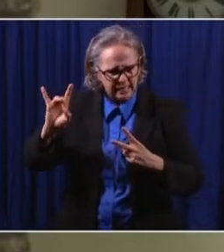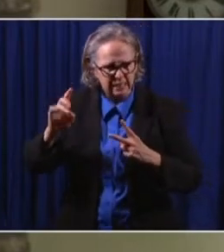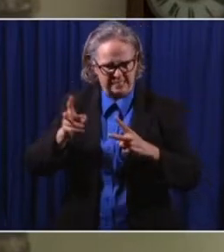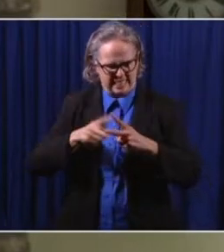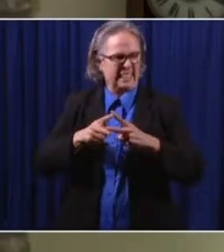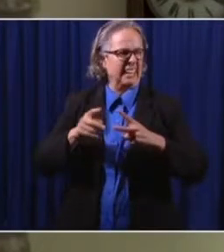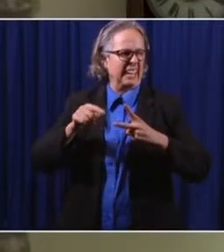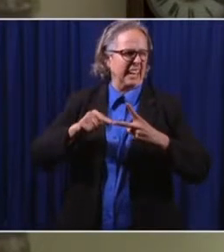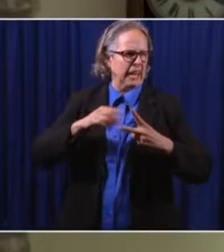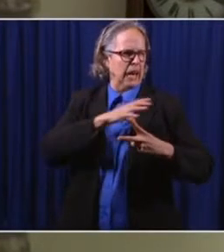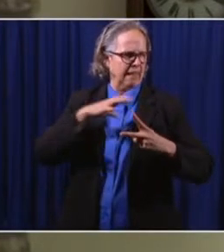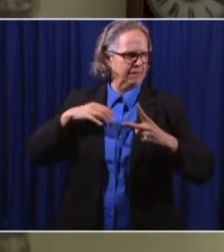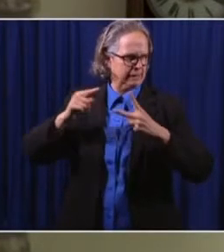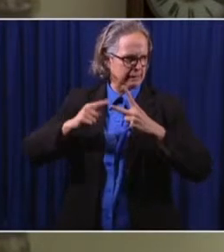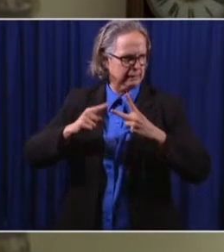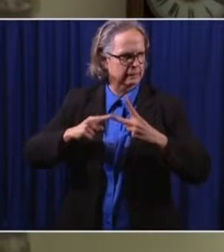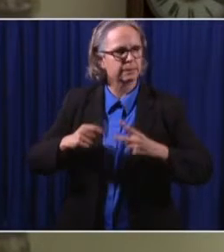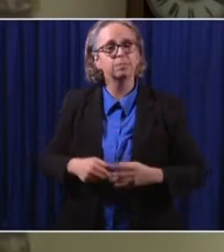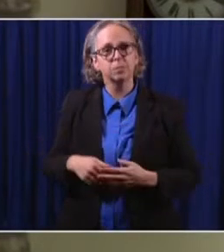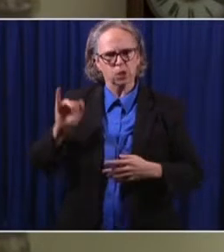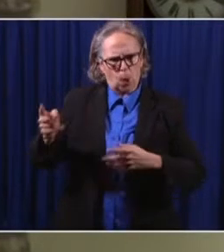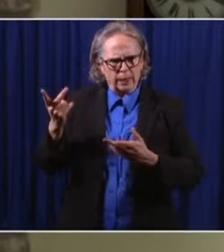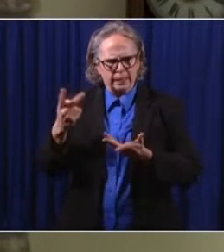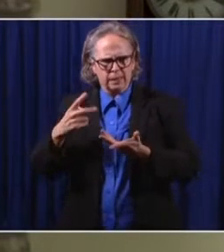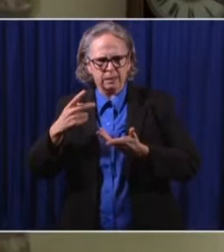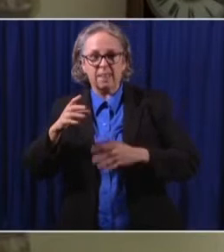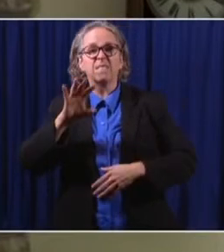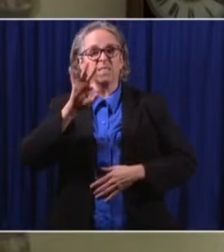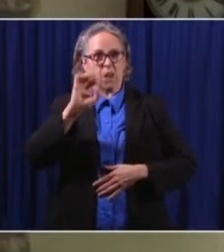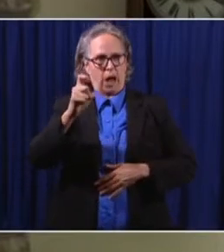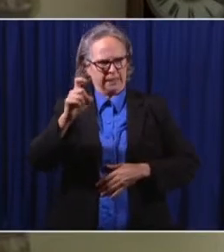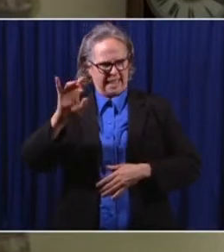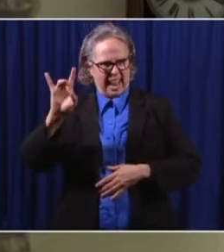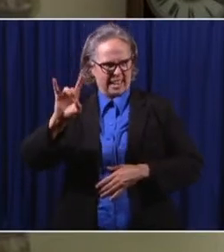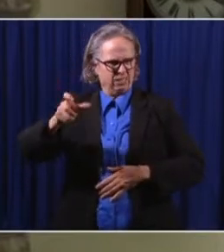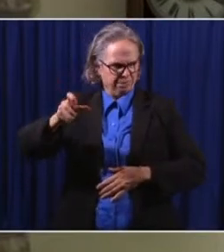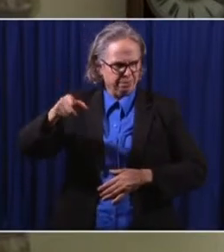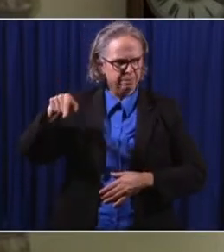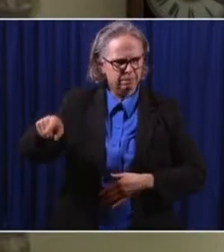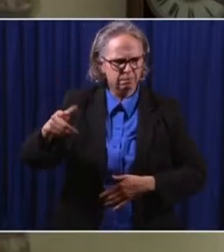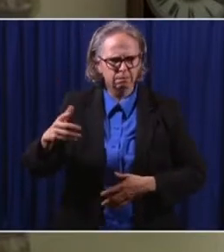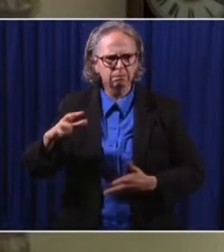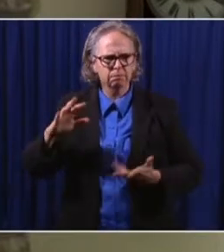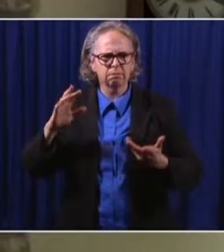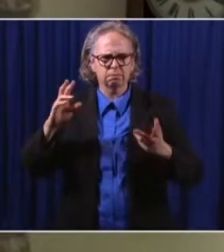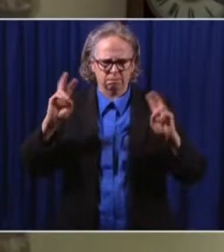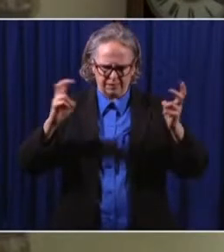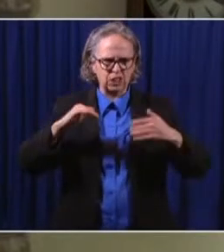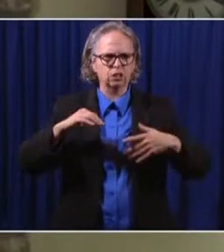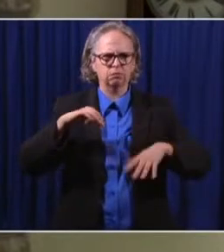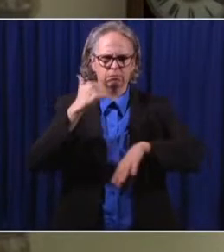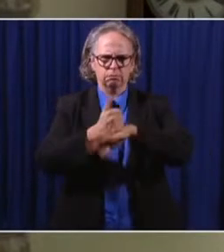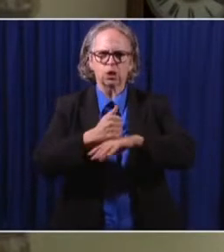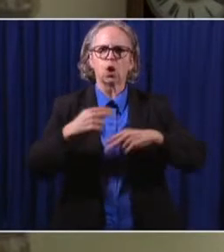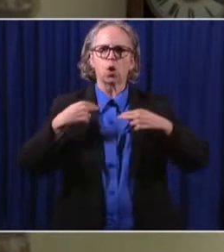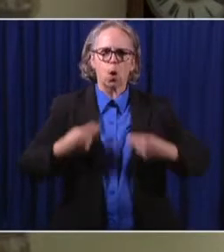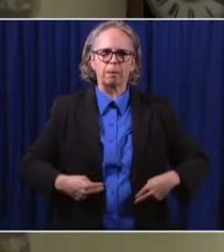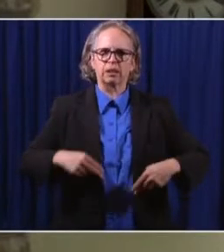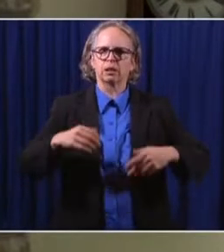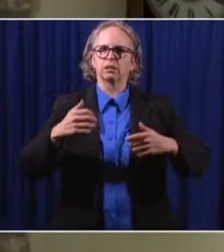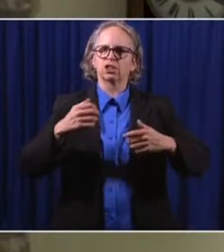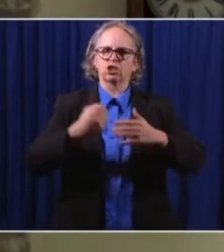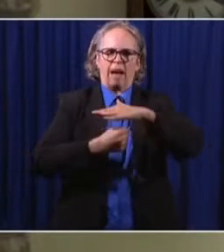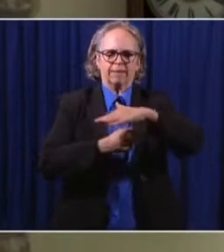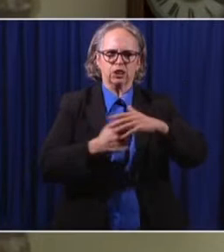Fox 8 TV features local human trafficking survivor Amanda Berry on their segments on missing children,